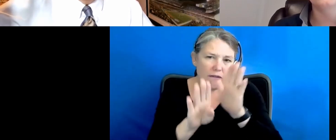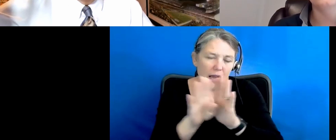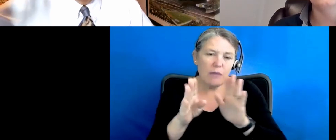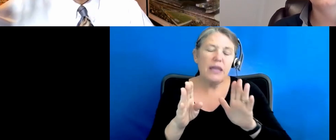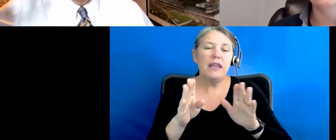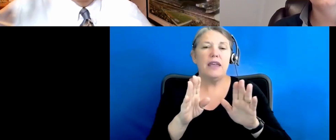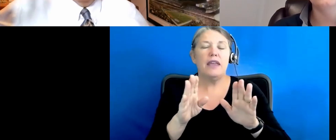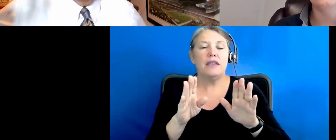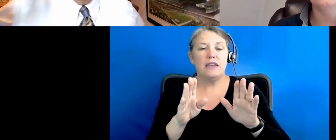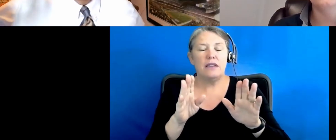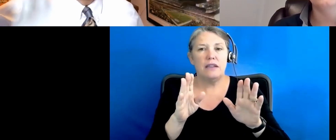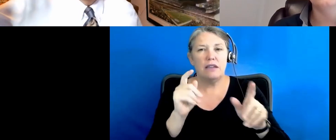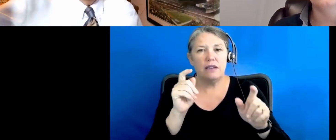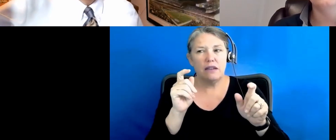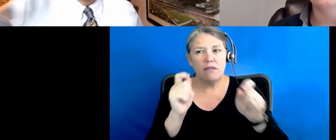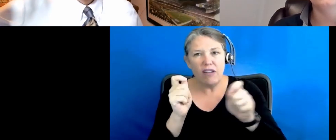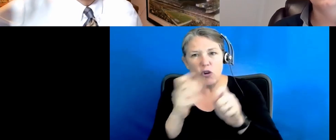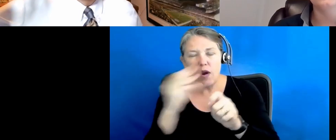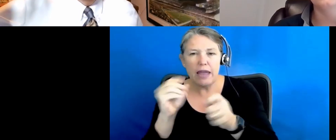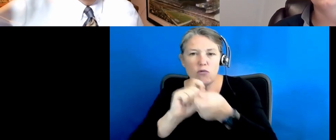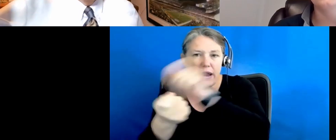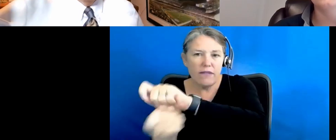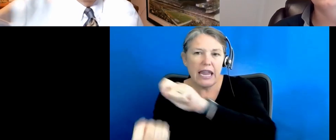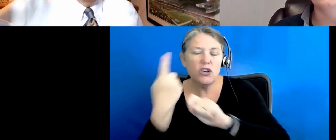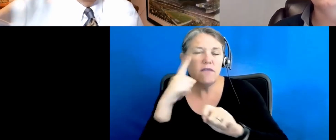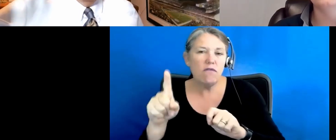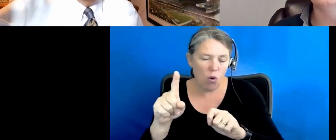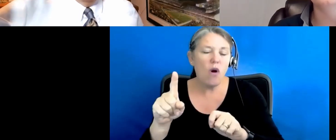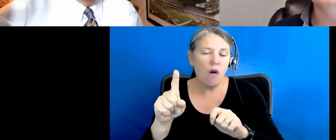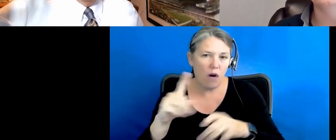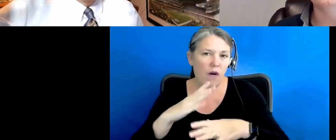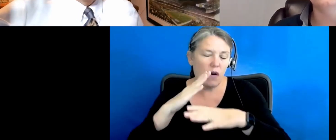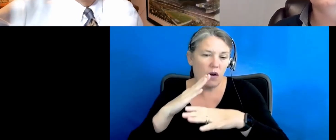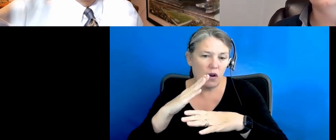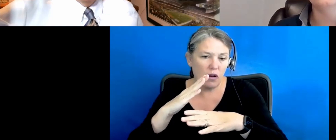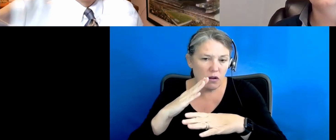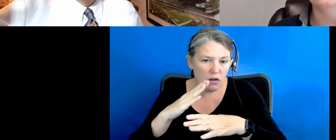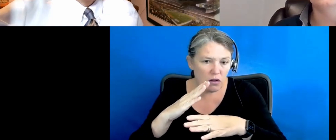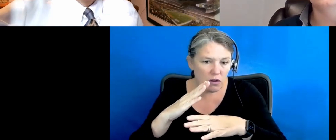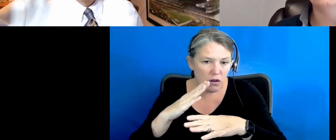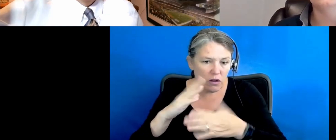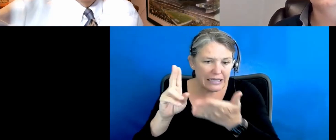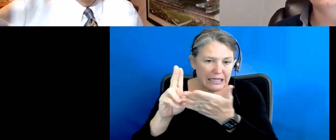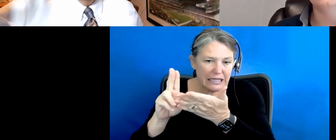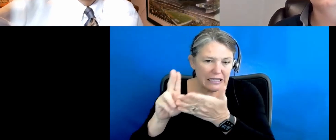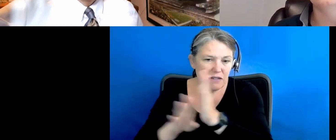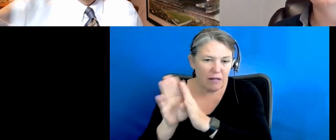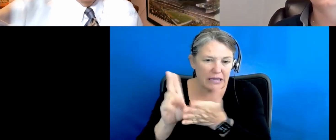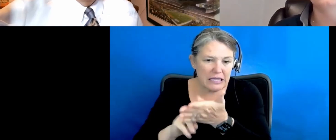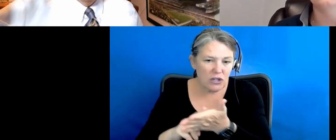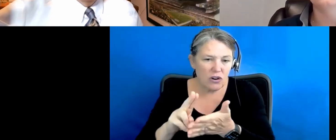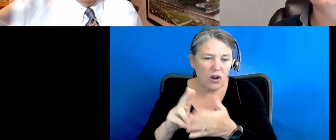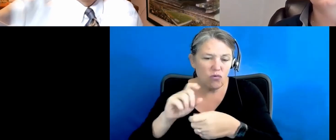signature, and ratification of the Convention on Rights of People with Disabilities.